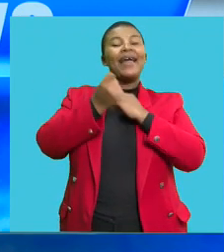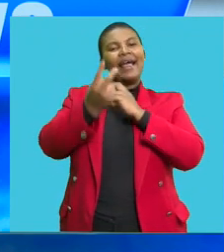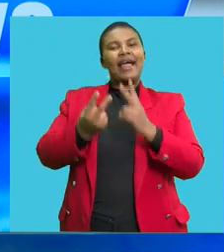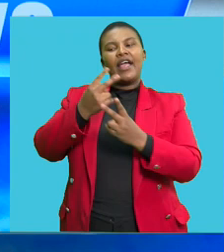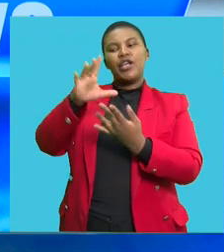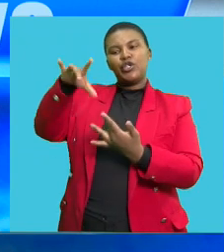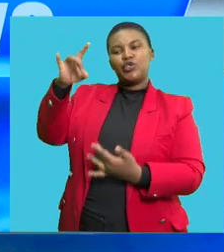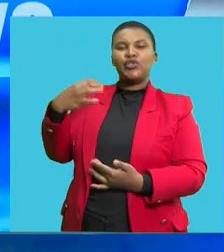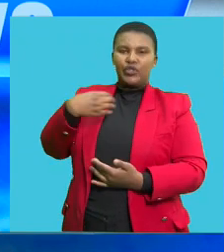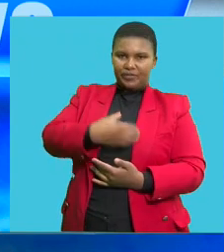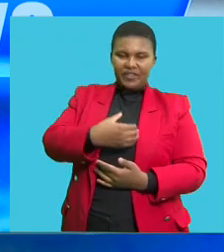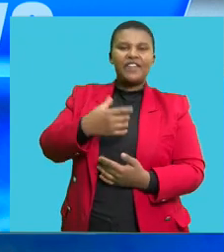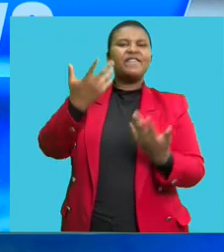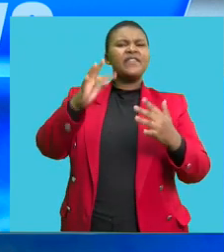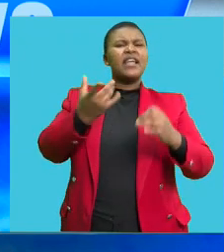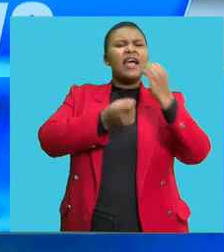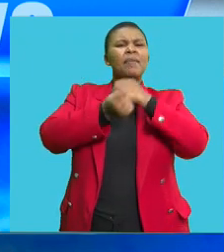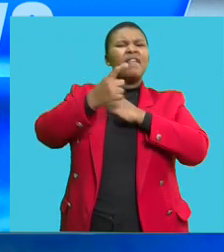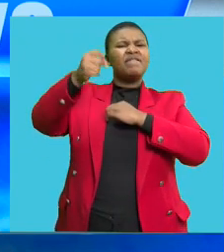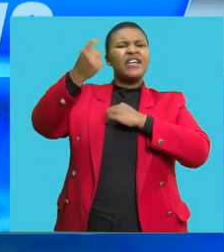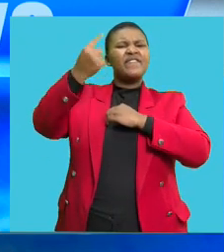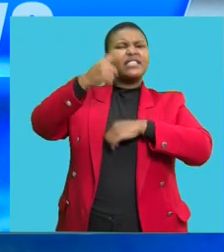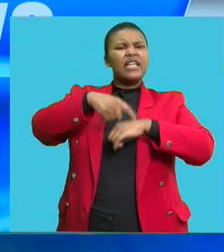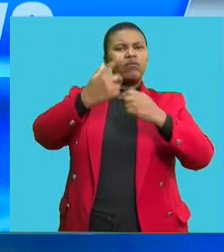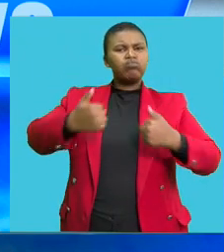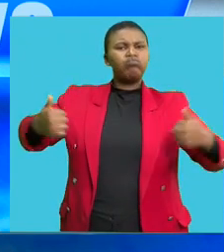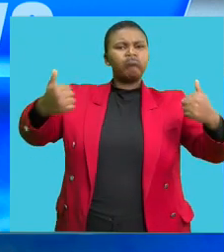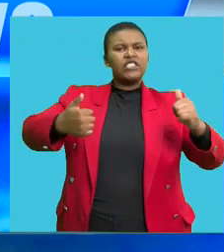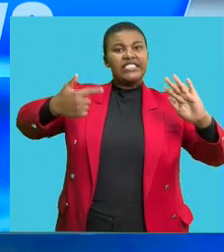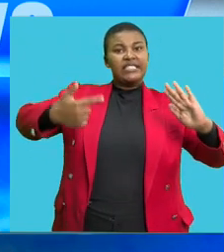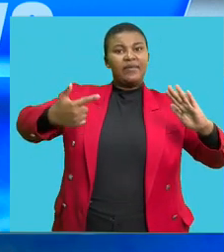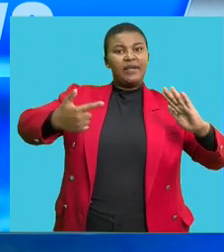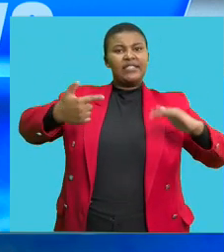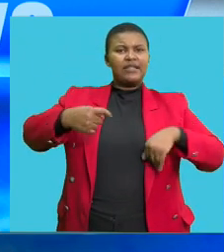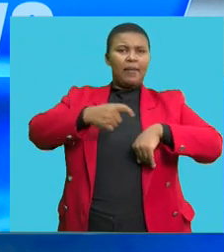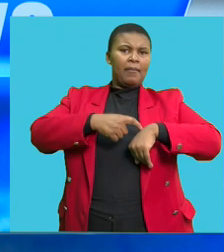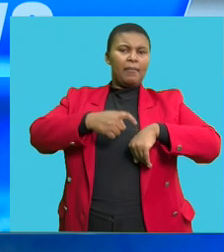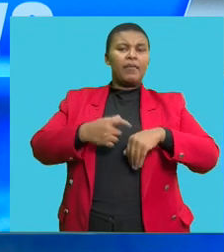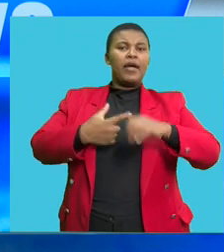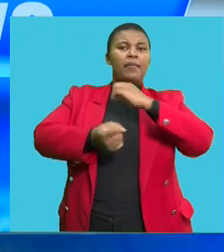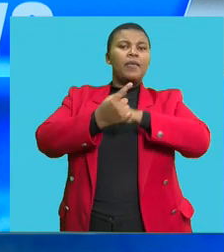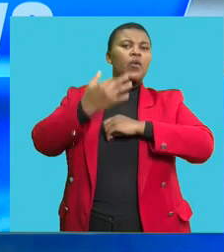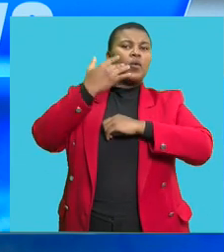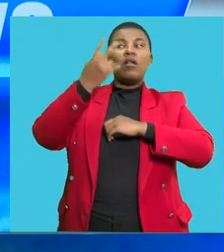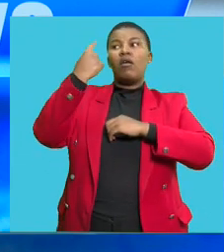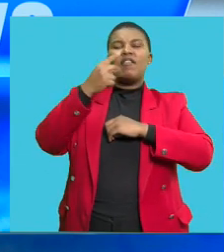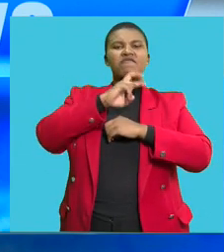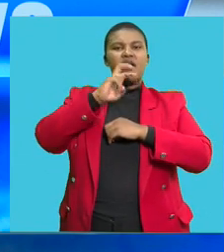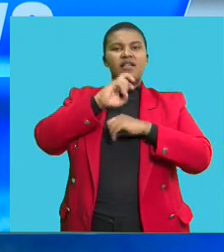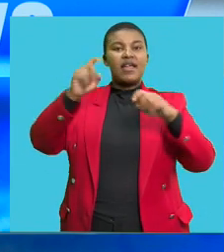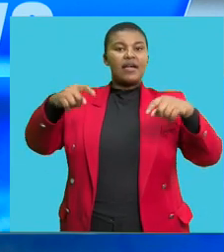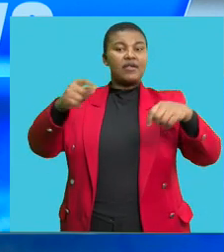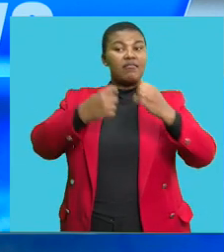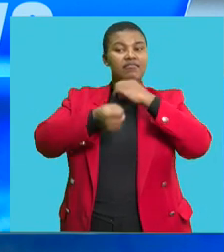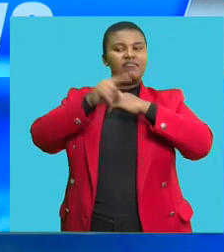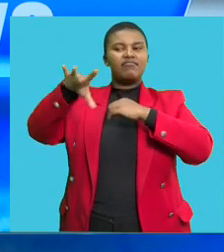country during the first sitting of the 7th Democratic Parliament held at Cape Town City Hall in the Western Cape on Friday last week.